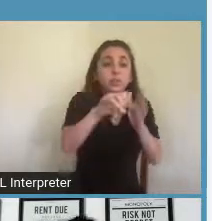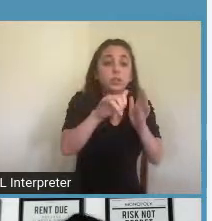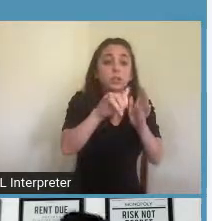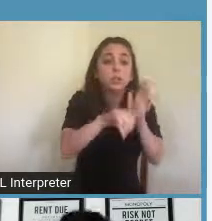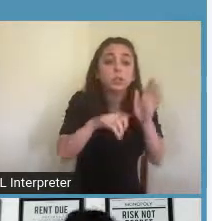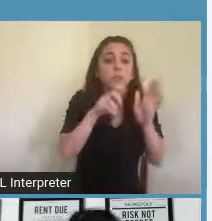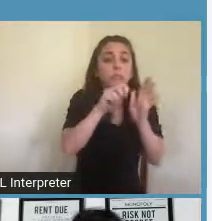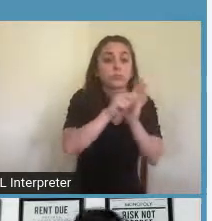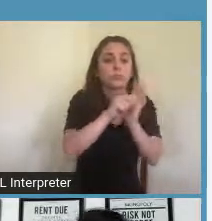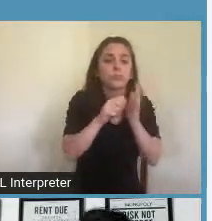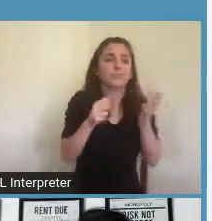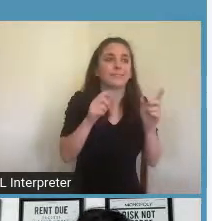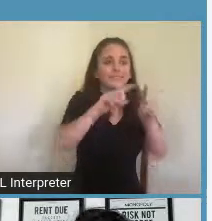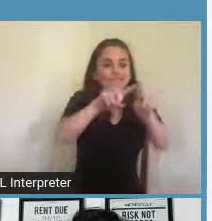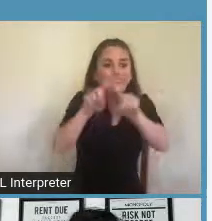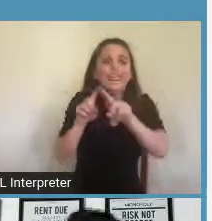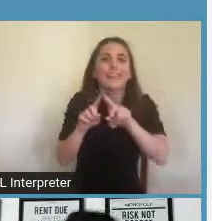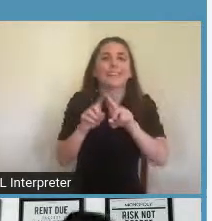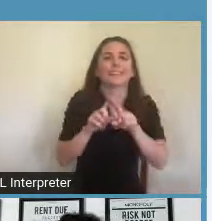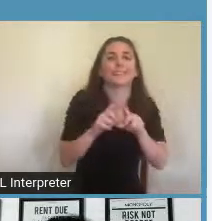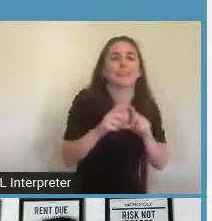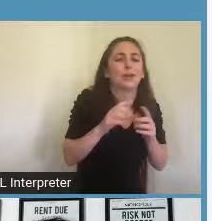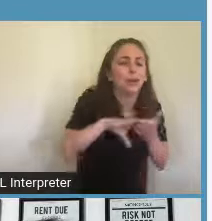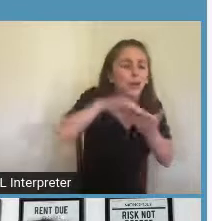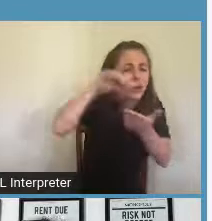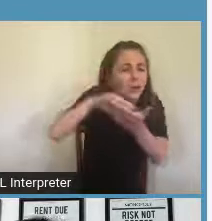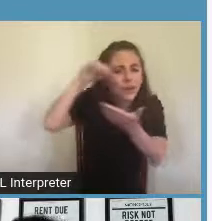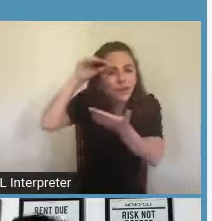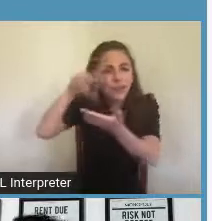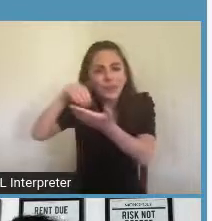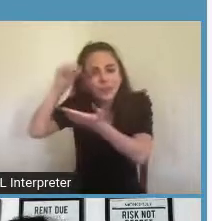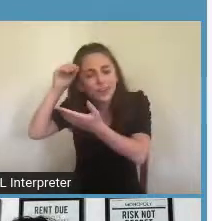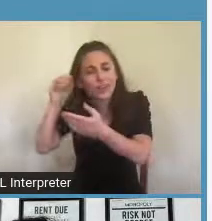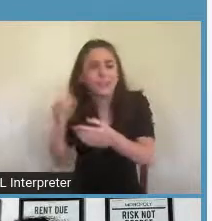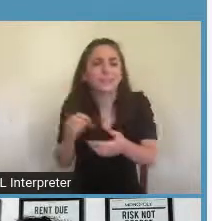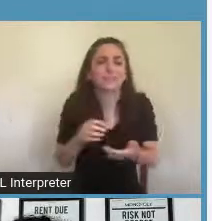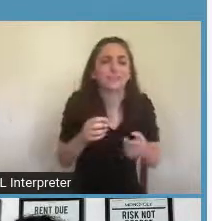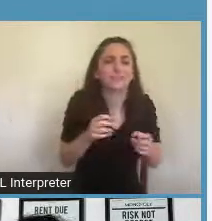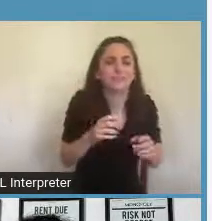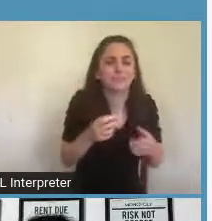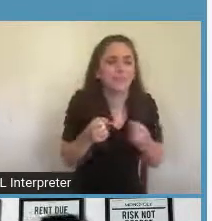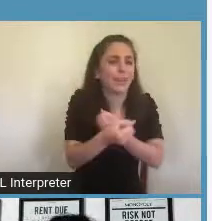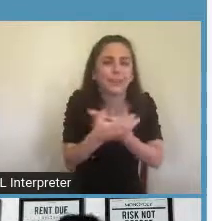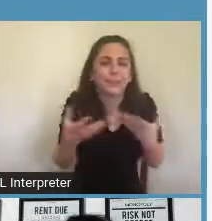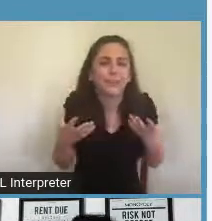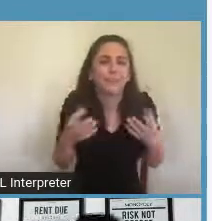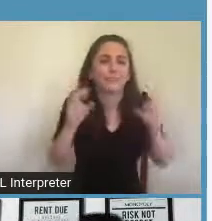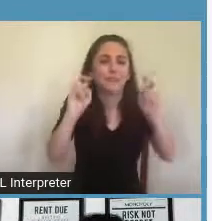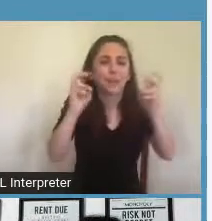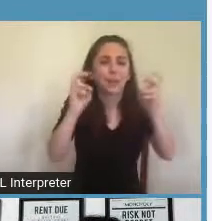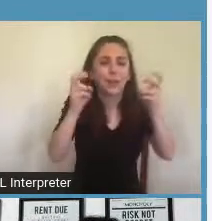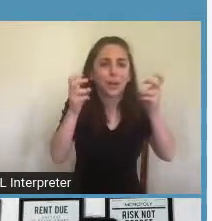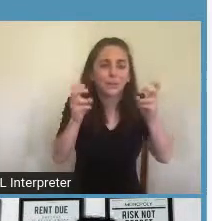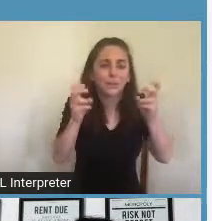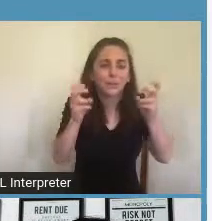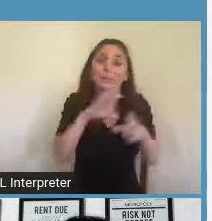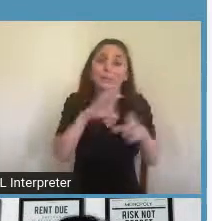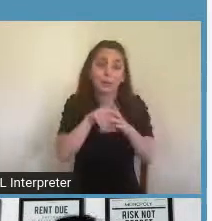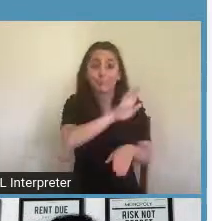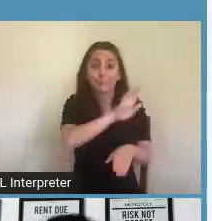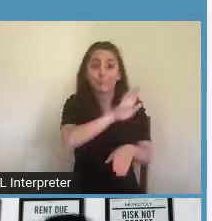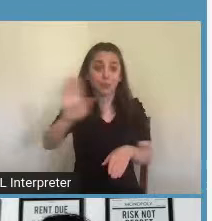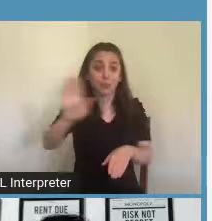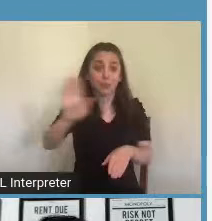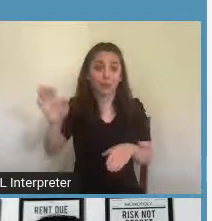their hair, get tours of the White House, they're going to YouTube to learn about everything else, including you. A couple of other big